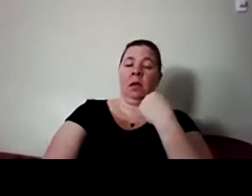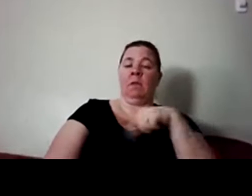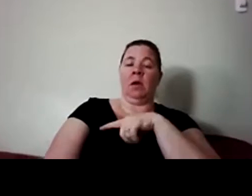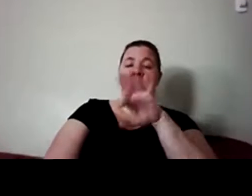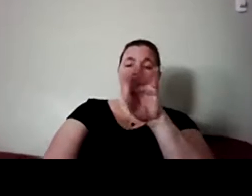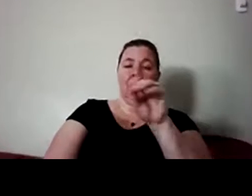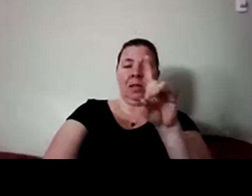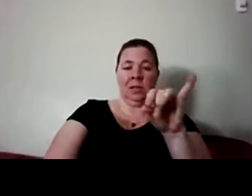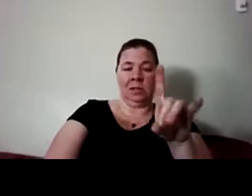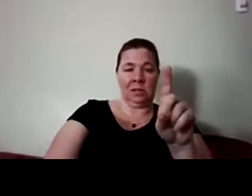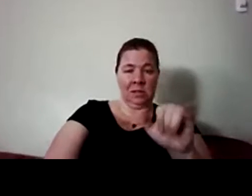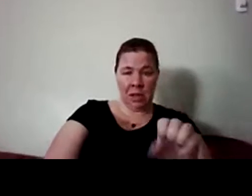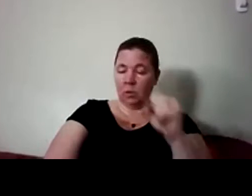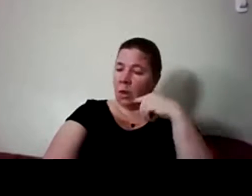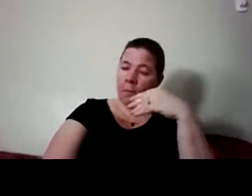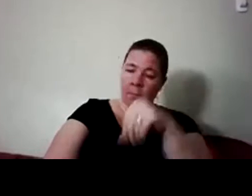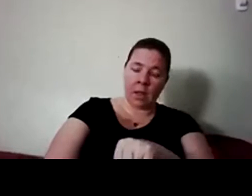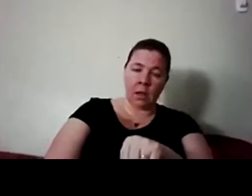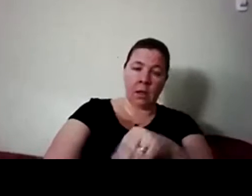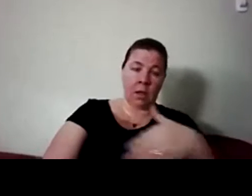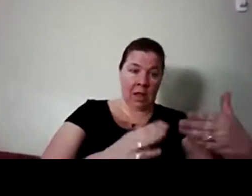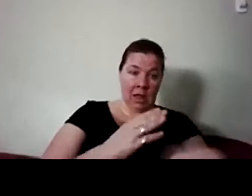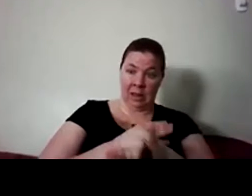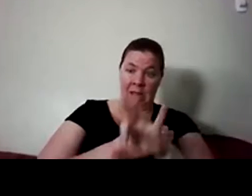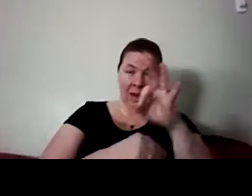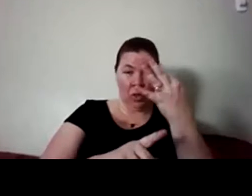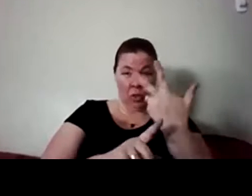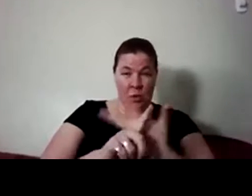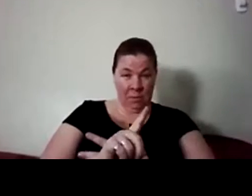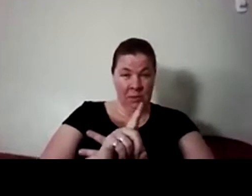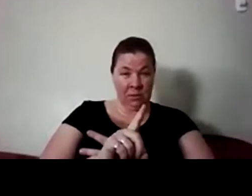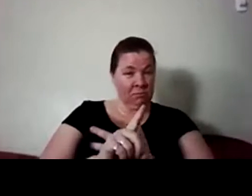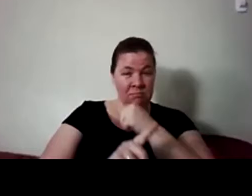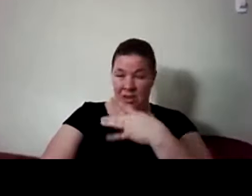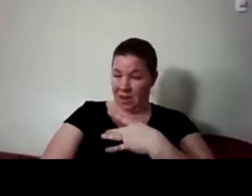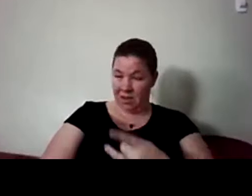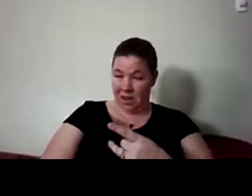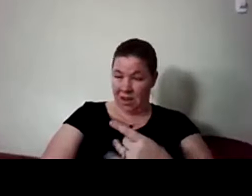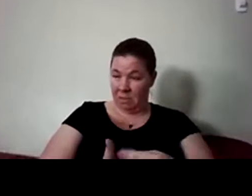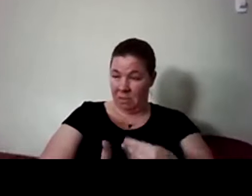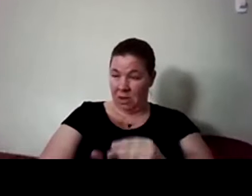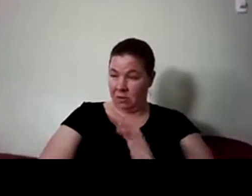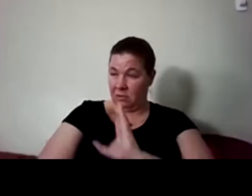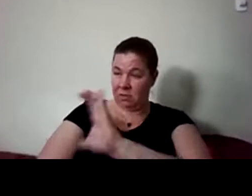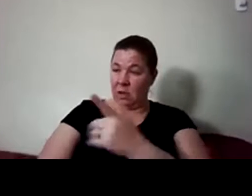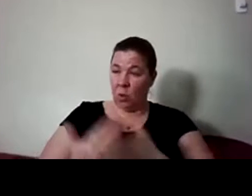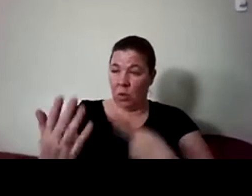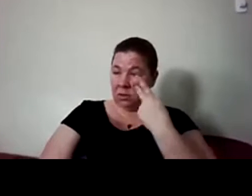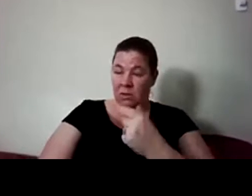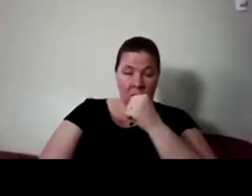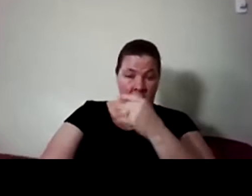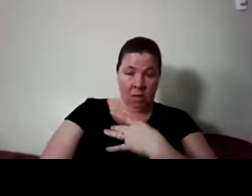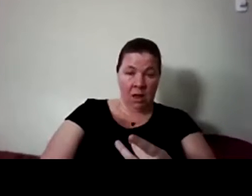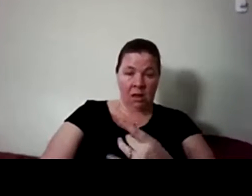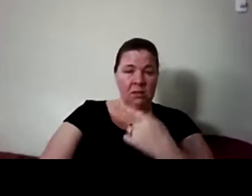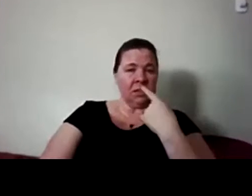Of course, we're going to be paying you. If at the end of 90 days, 3 months, you don't like the kind of money we'll pay you, you don't like what you see, just